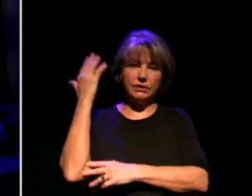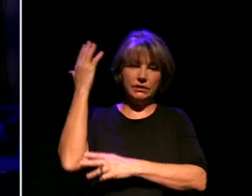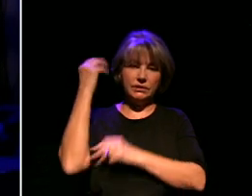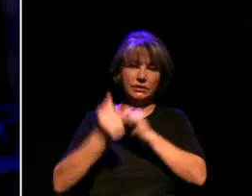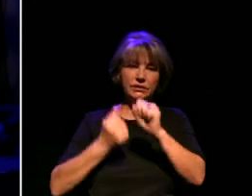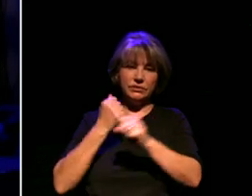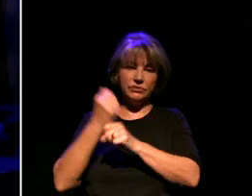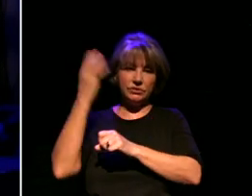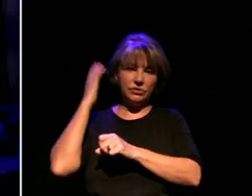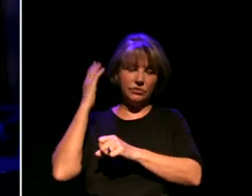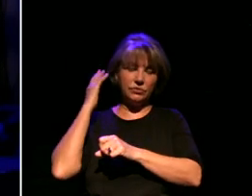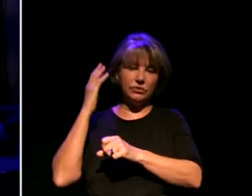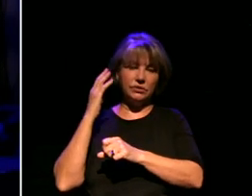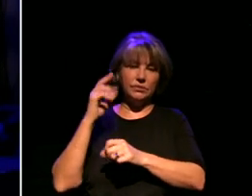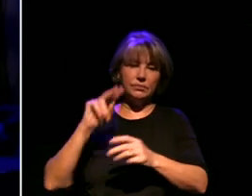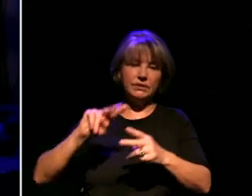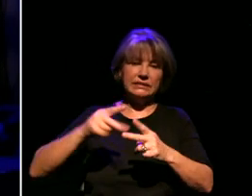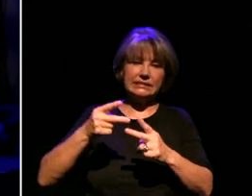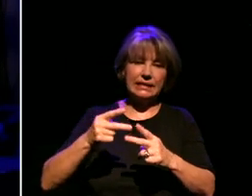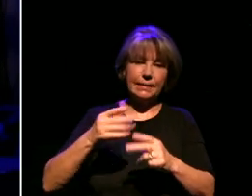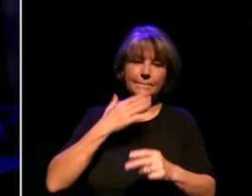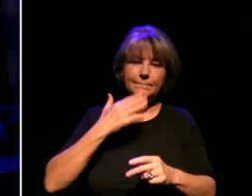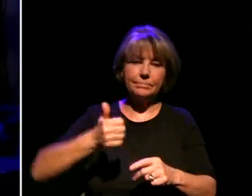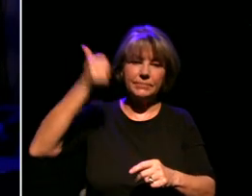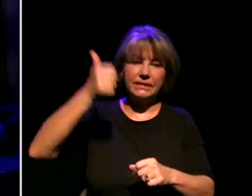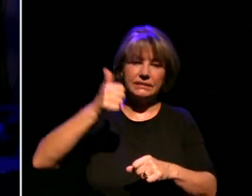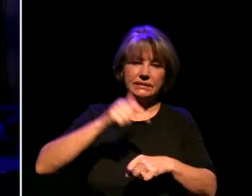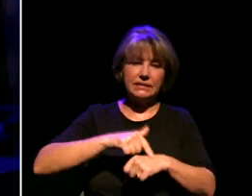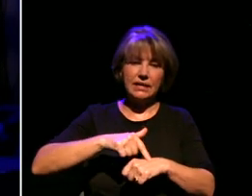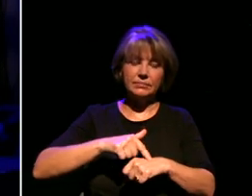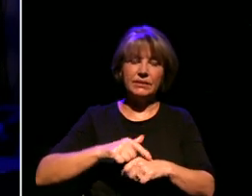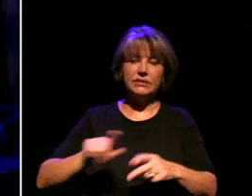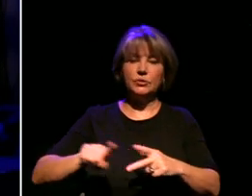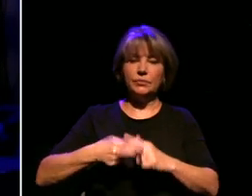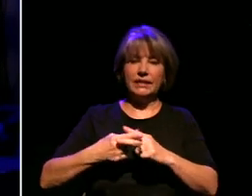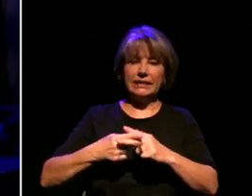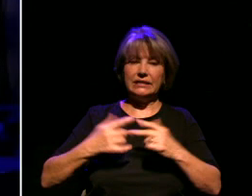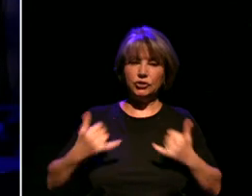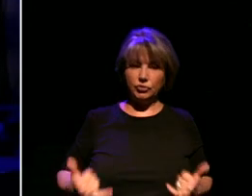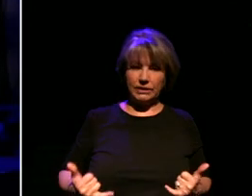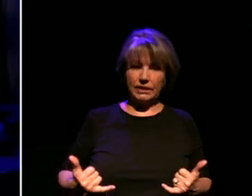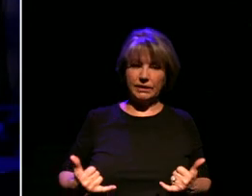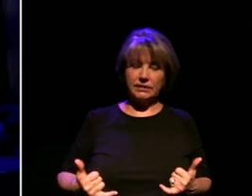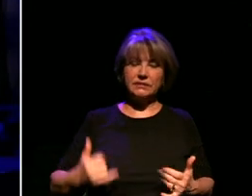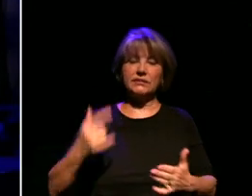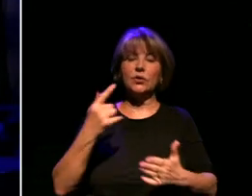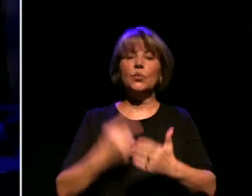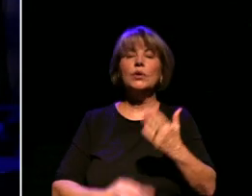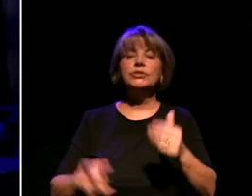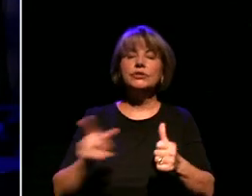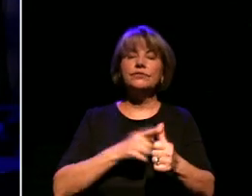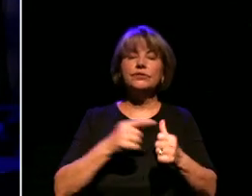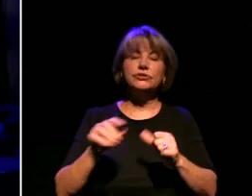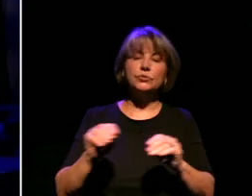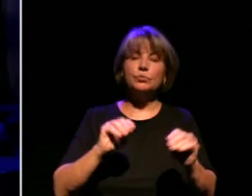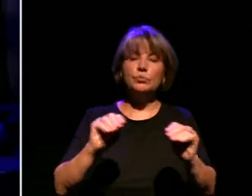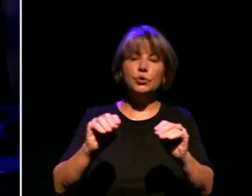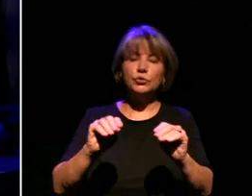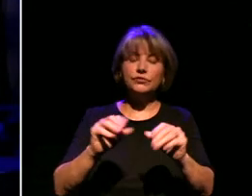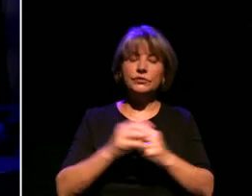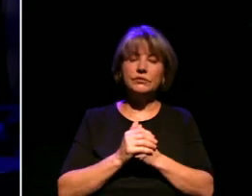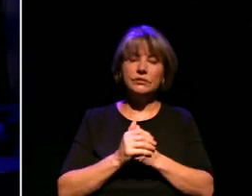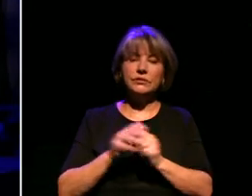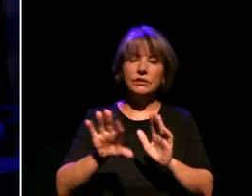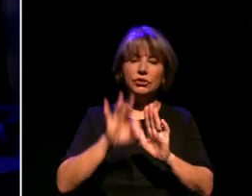something or to plan is right now, is to begin today. So what's your first move in choosing